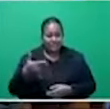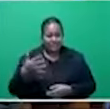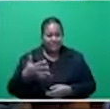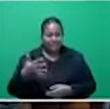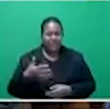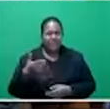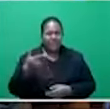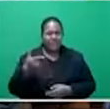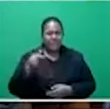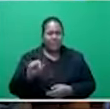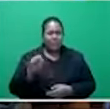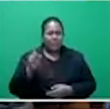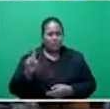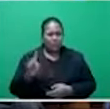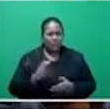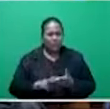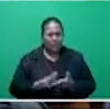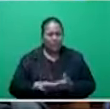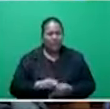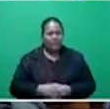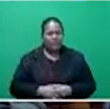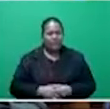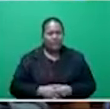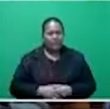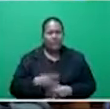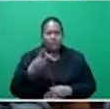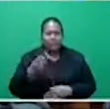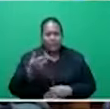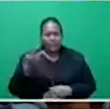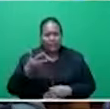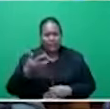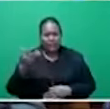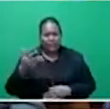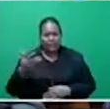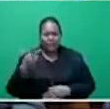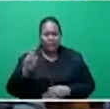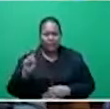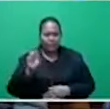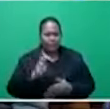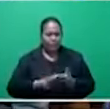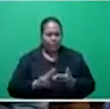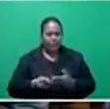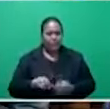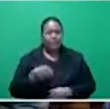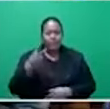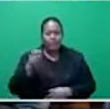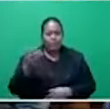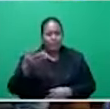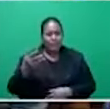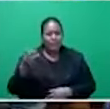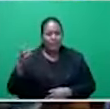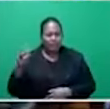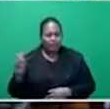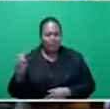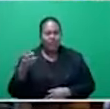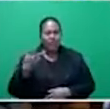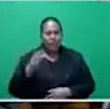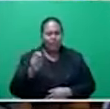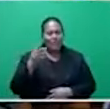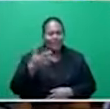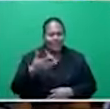million. 2017, 2018, 26 million. 2018, 2019, 21 million. 2019, 2020, 28 million.